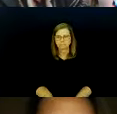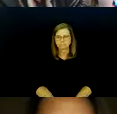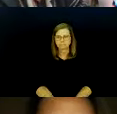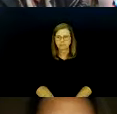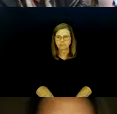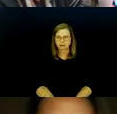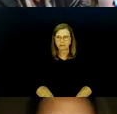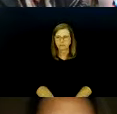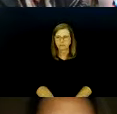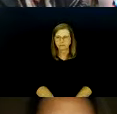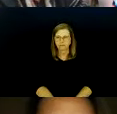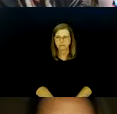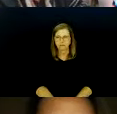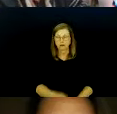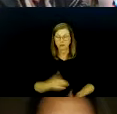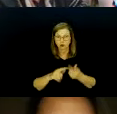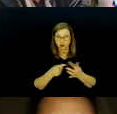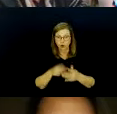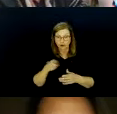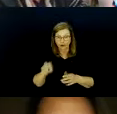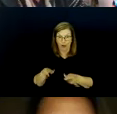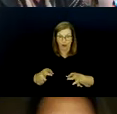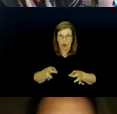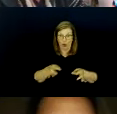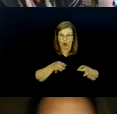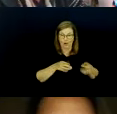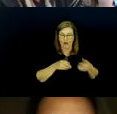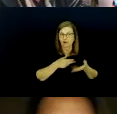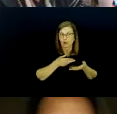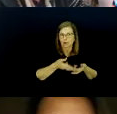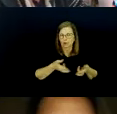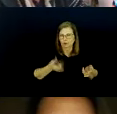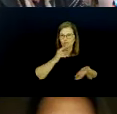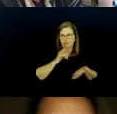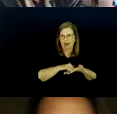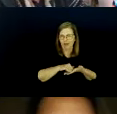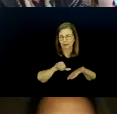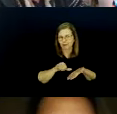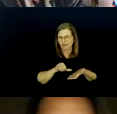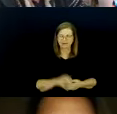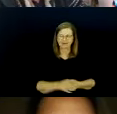And if you want to start transition even earlier, we have some resources for that as well.